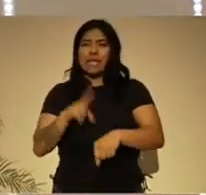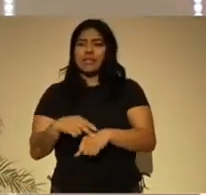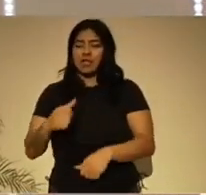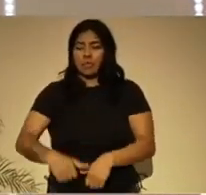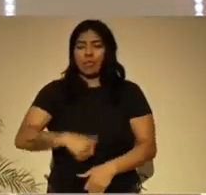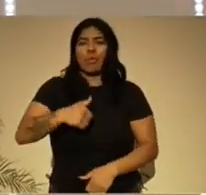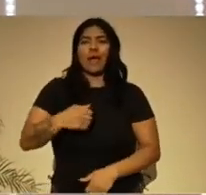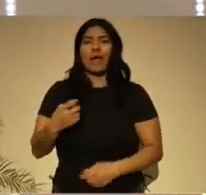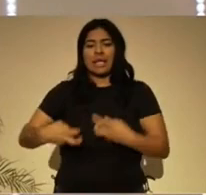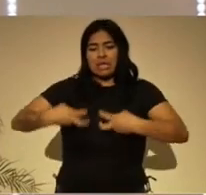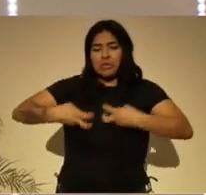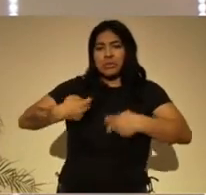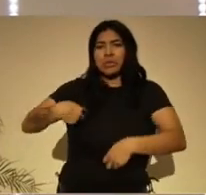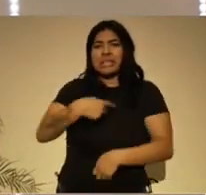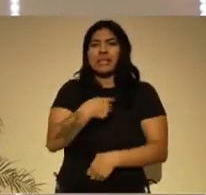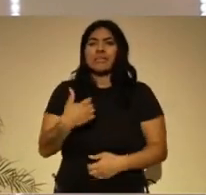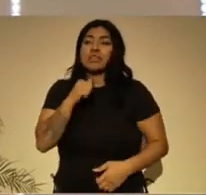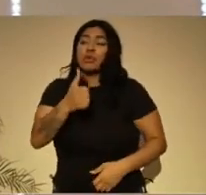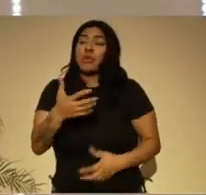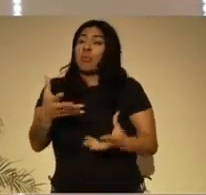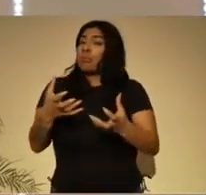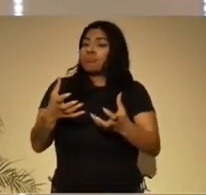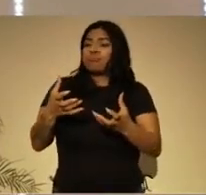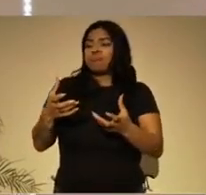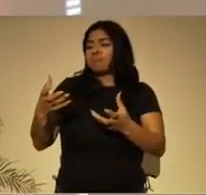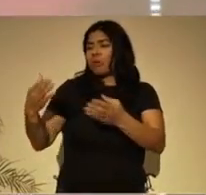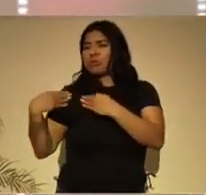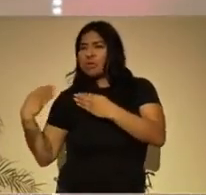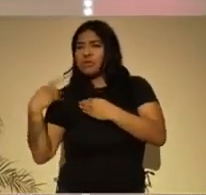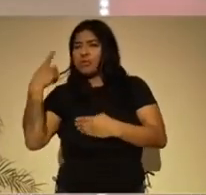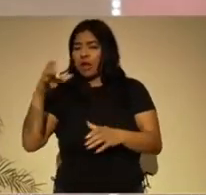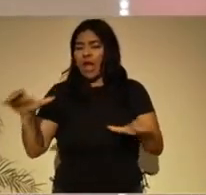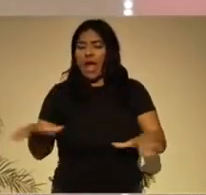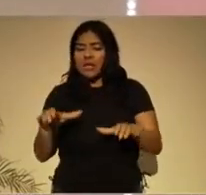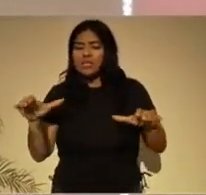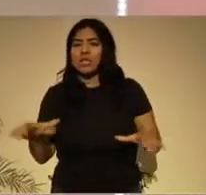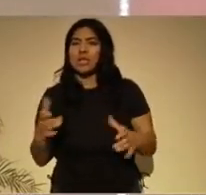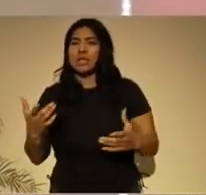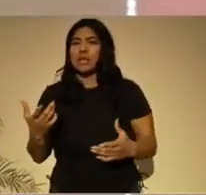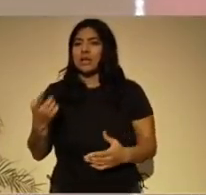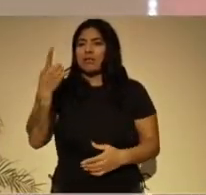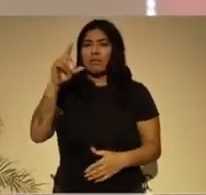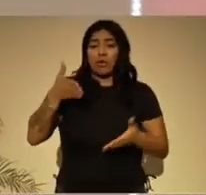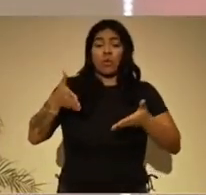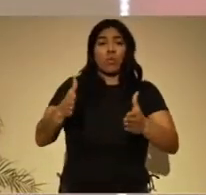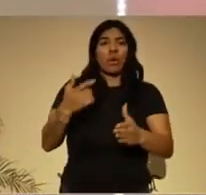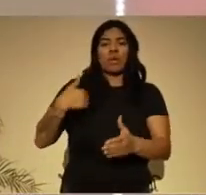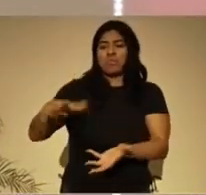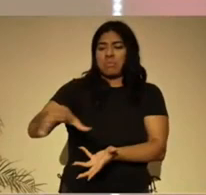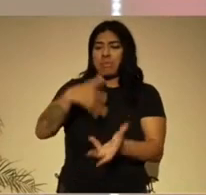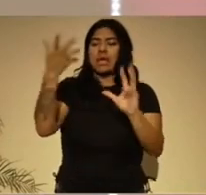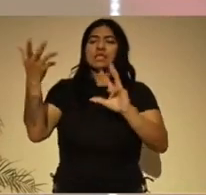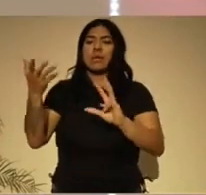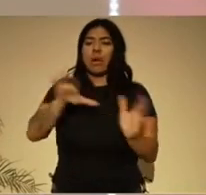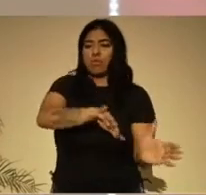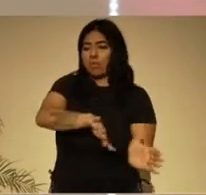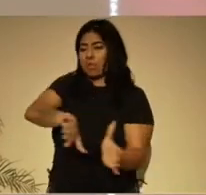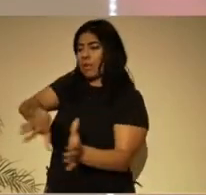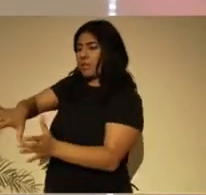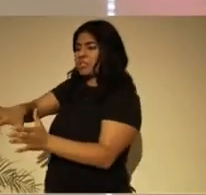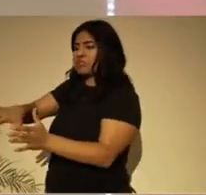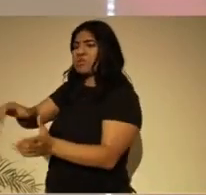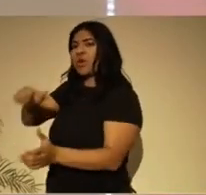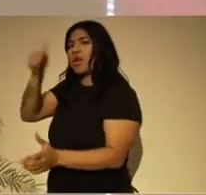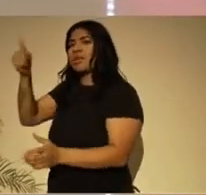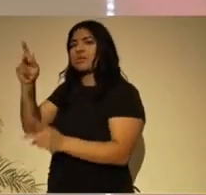have, that we don't want to take responsibility for our actions. We don't want to take responsibility for the way that we mess up, and we kind of push that onto